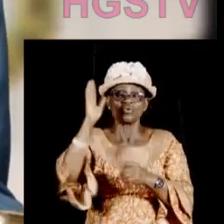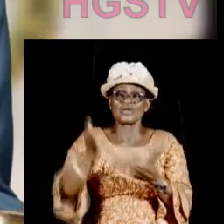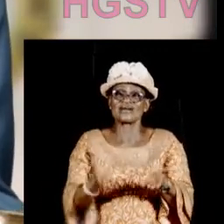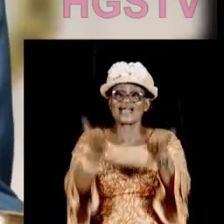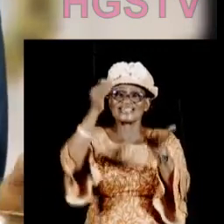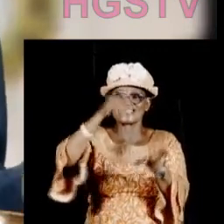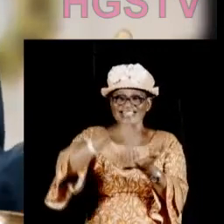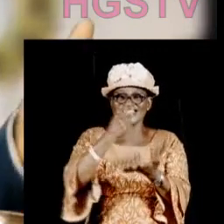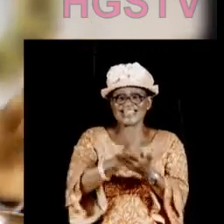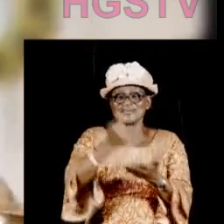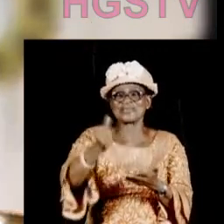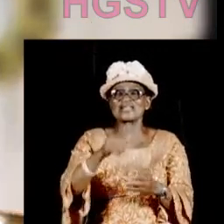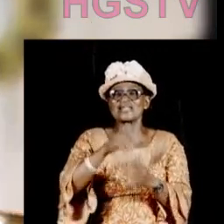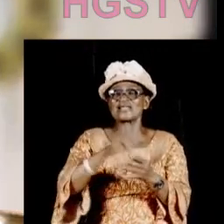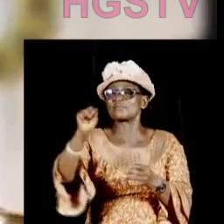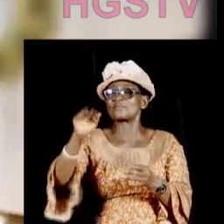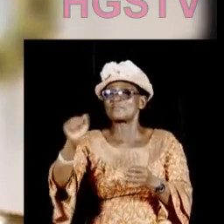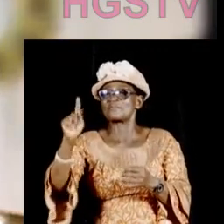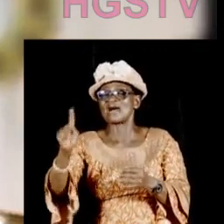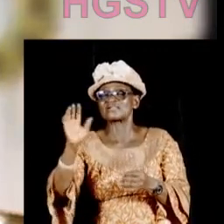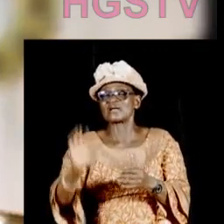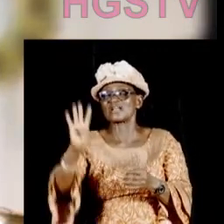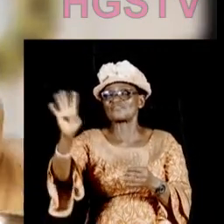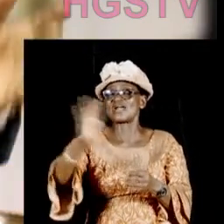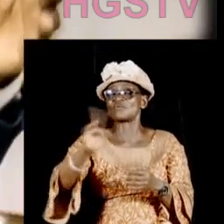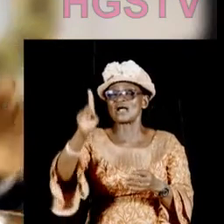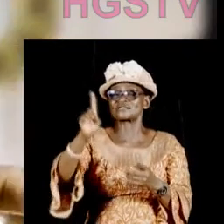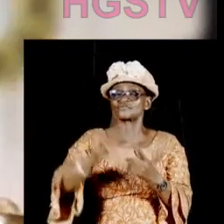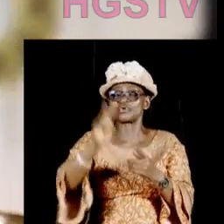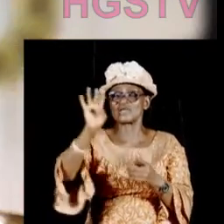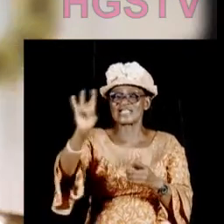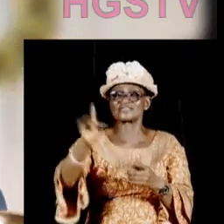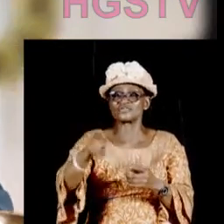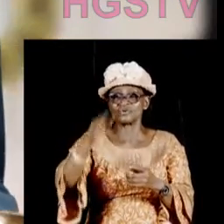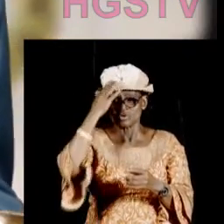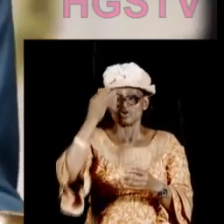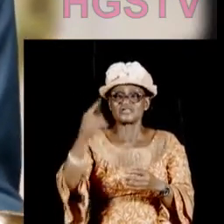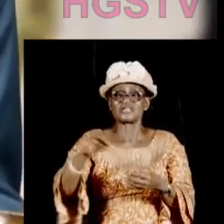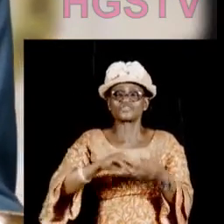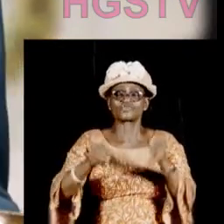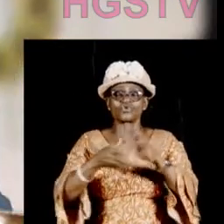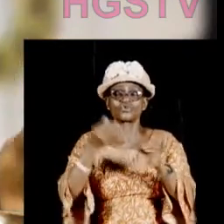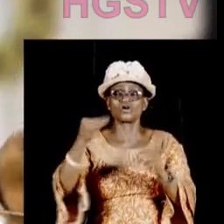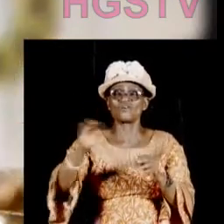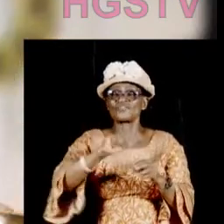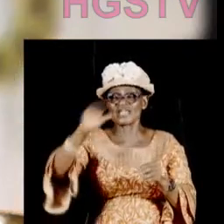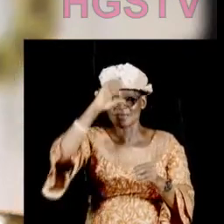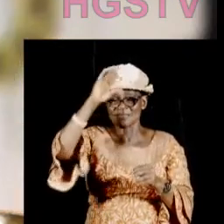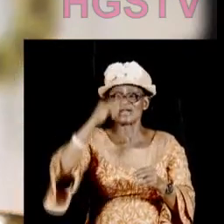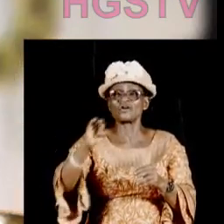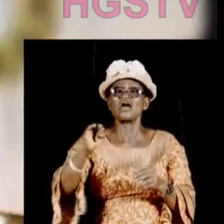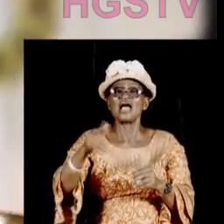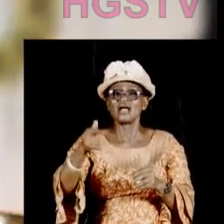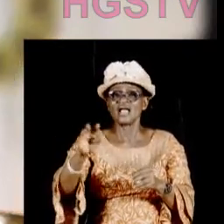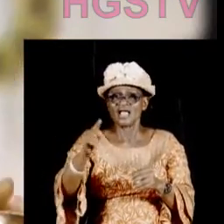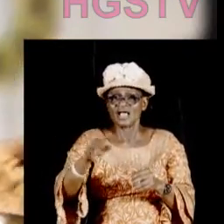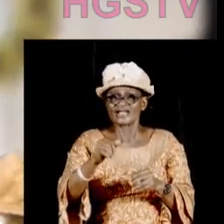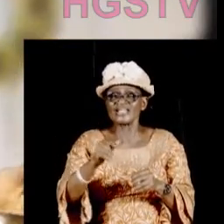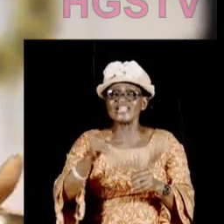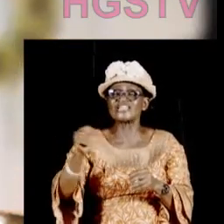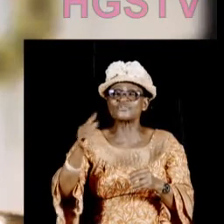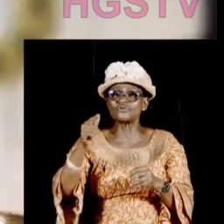chapter 5, 1 to 8, Mark 5, 1 to 8, you know the story of a man of Gadarene. No man